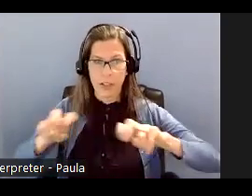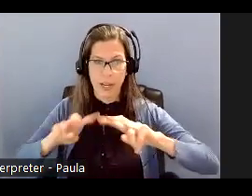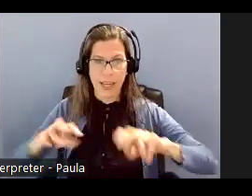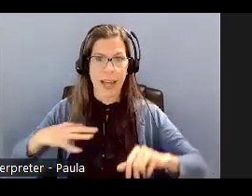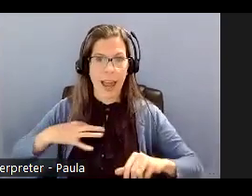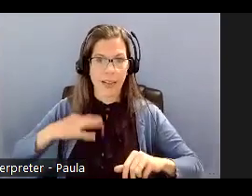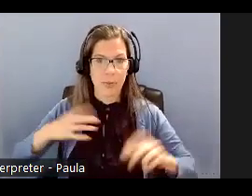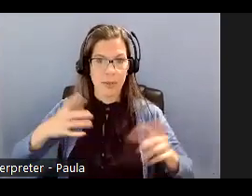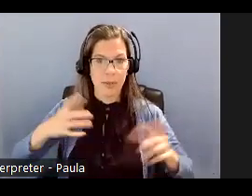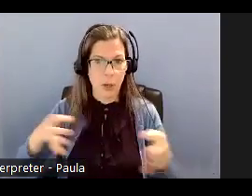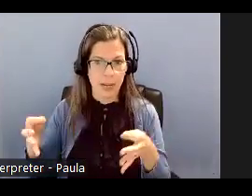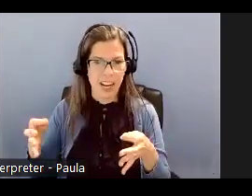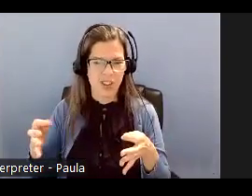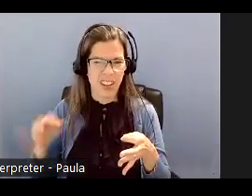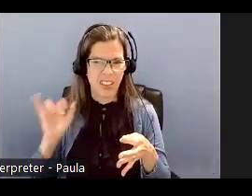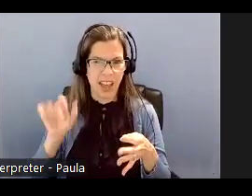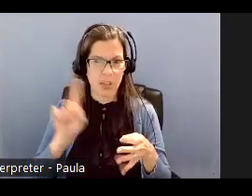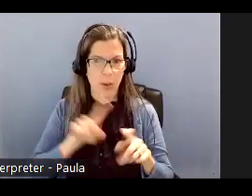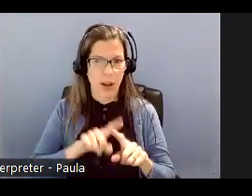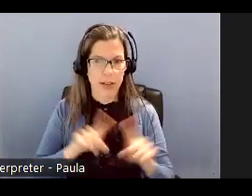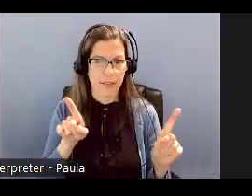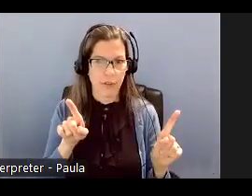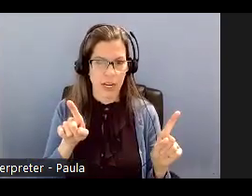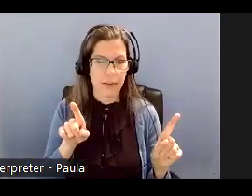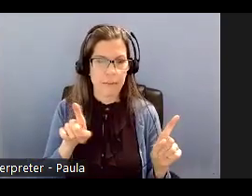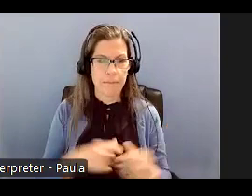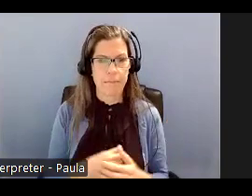eligibility determinations that are a little bit different.